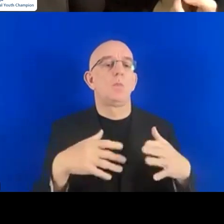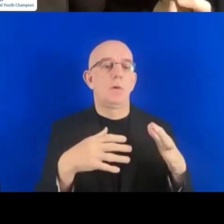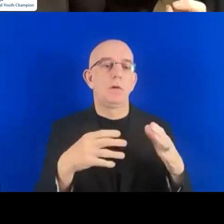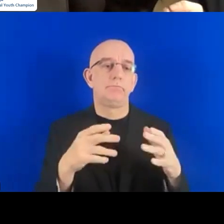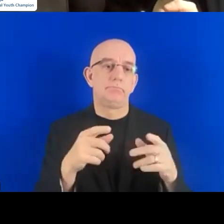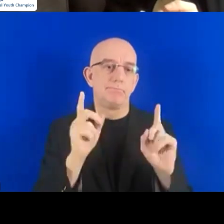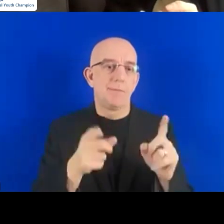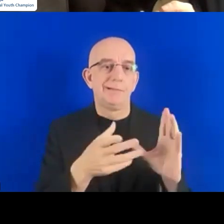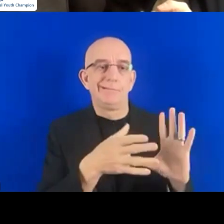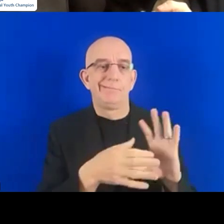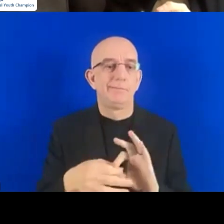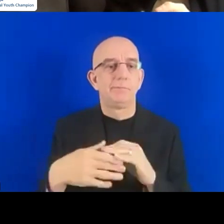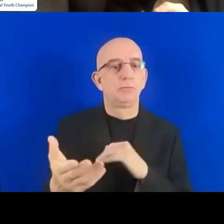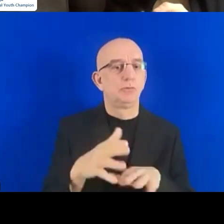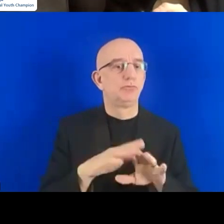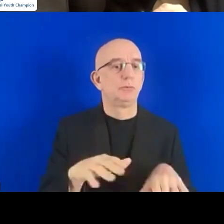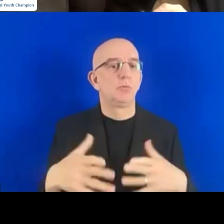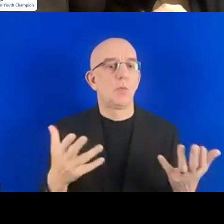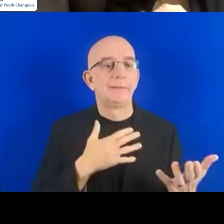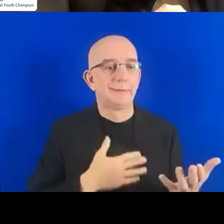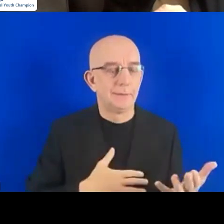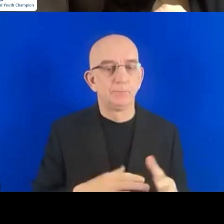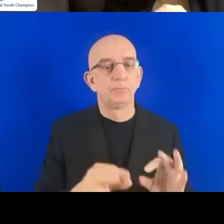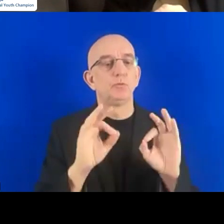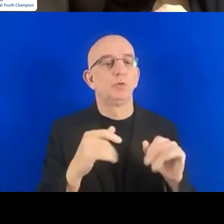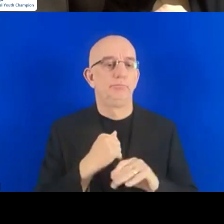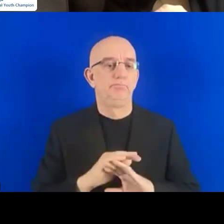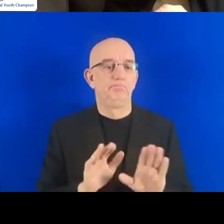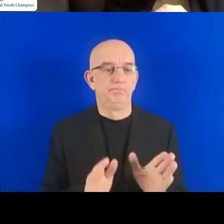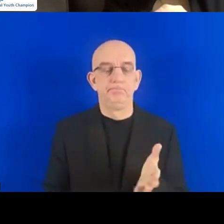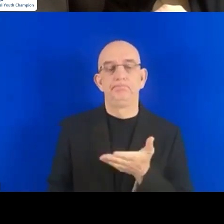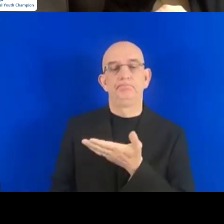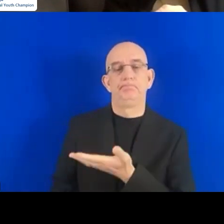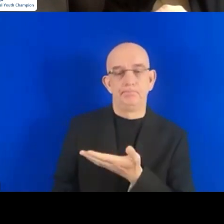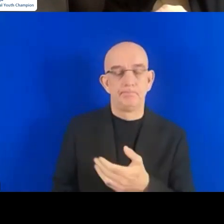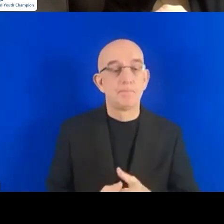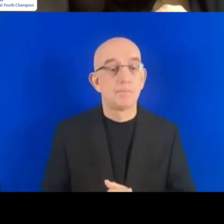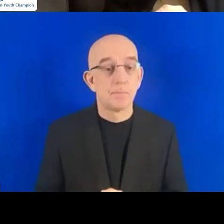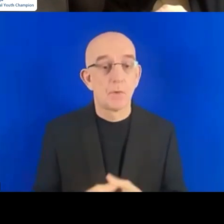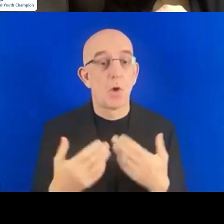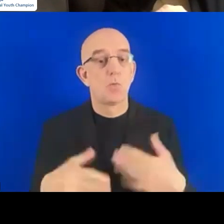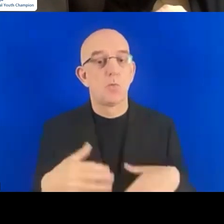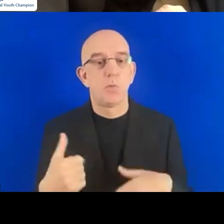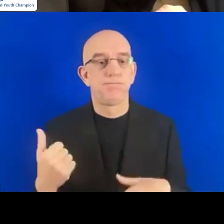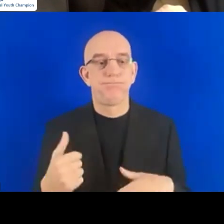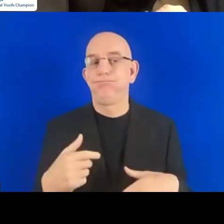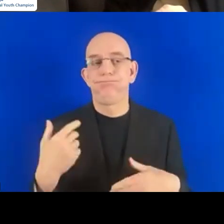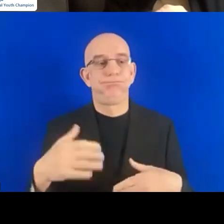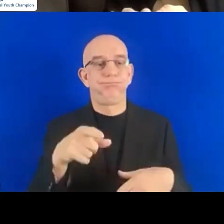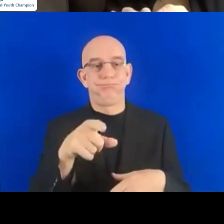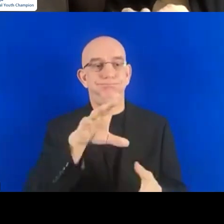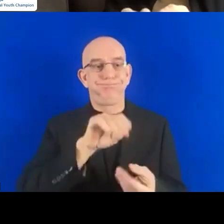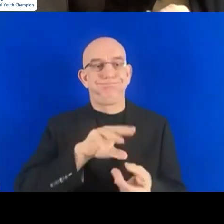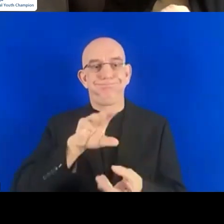were so good. I was just wanted to say the statistics you started off with the children with disabilities out